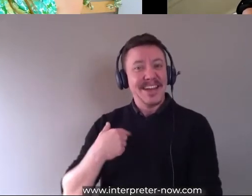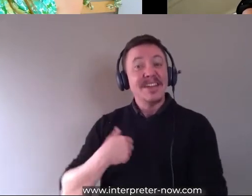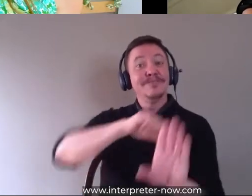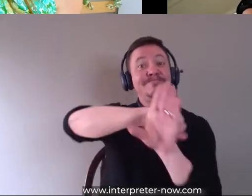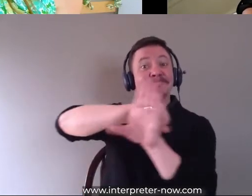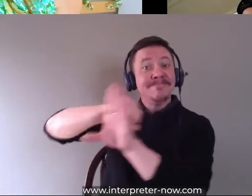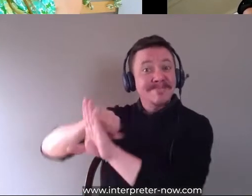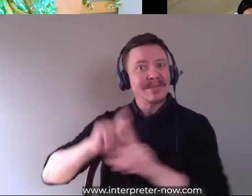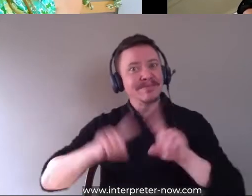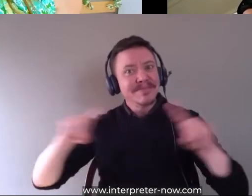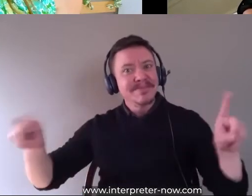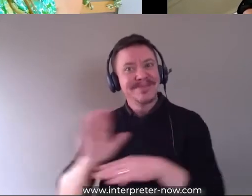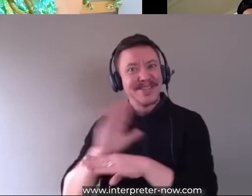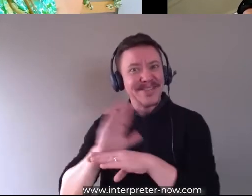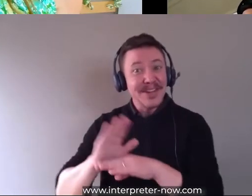different firms.